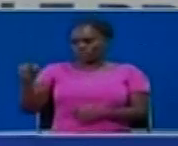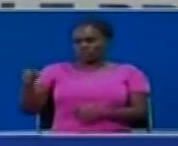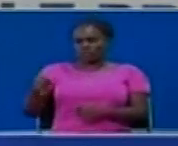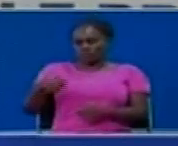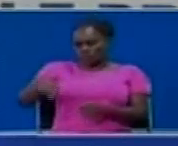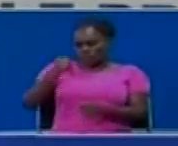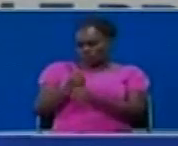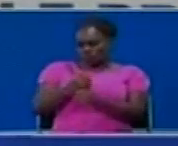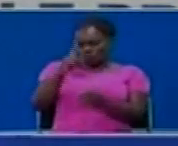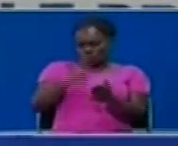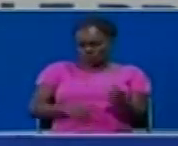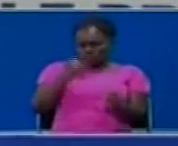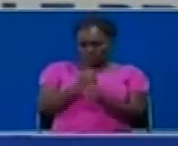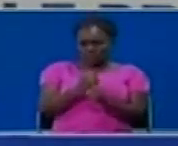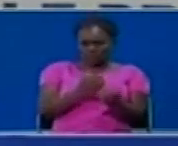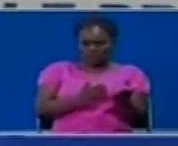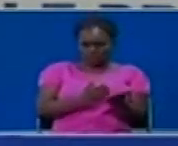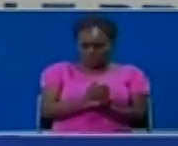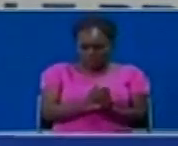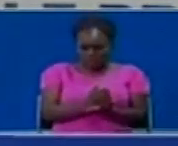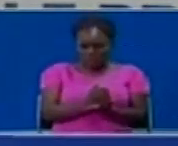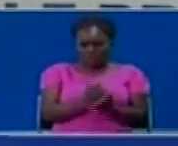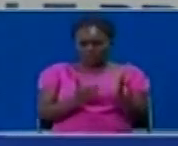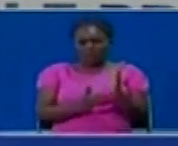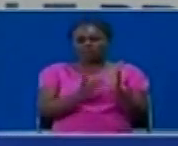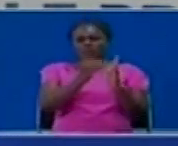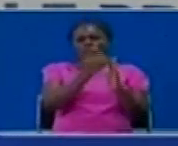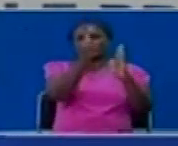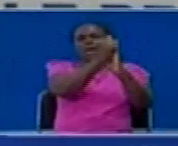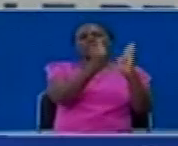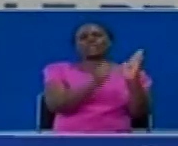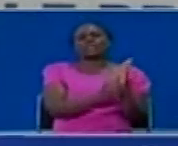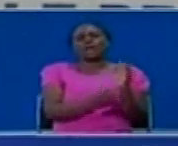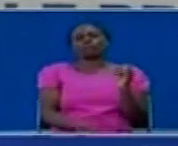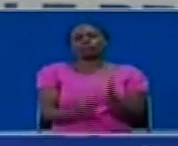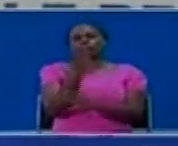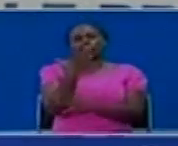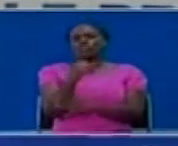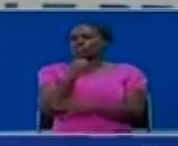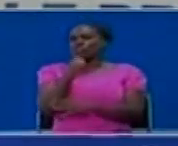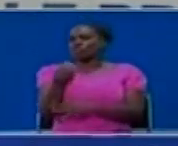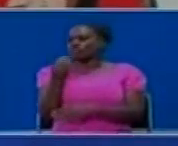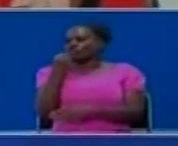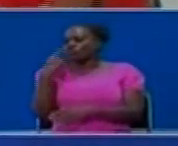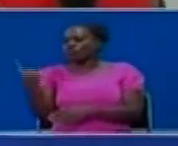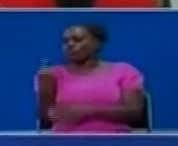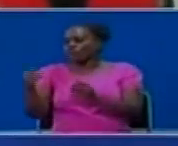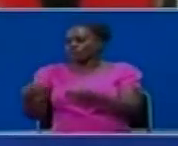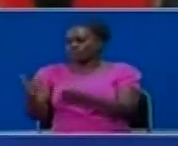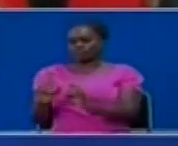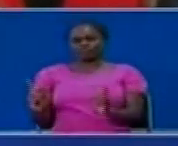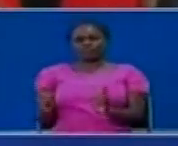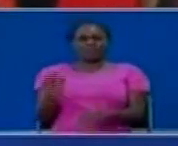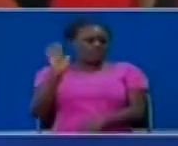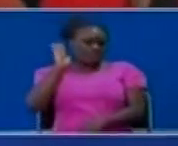do with this money is to make sure that we have sustainable development agendas and not just food relief. You've heard